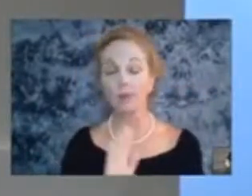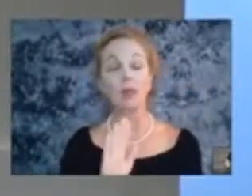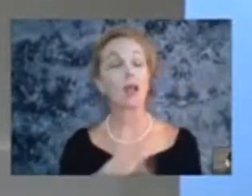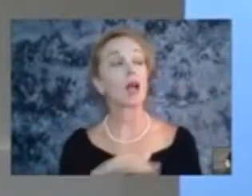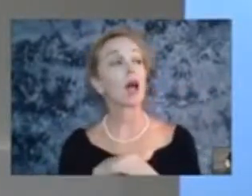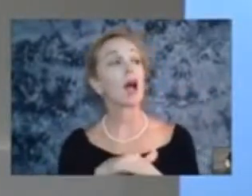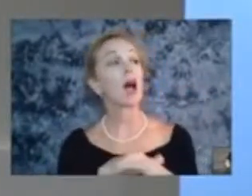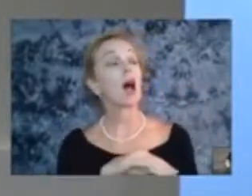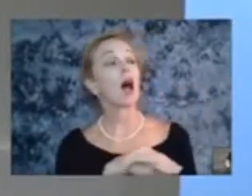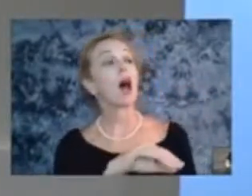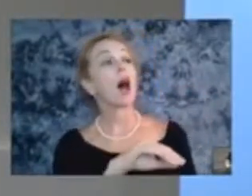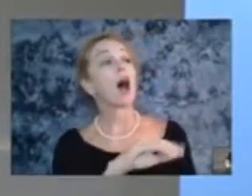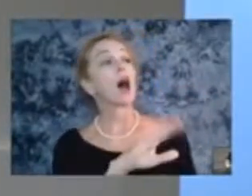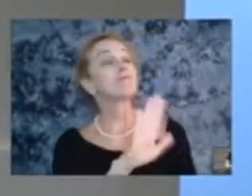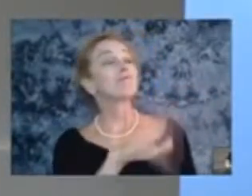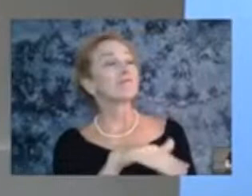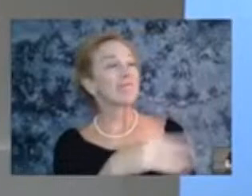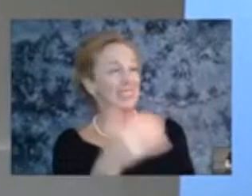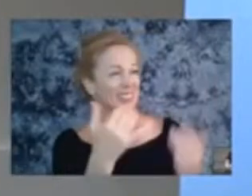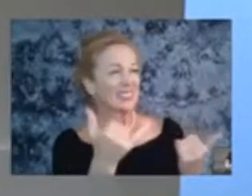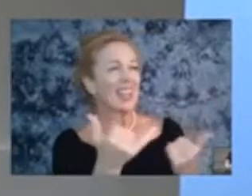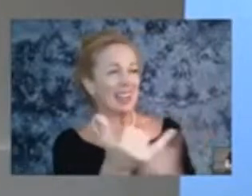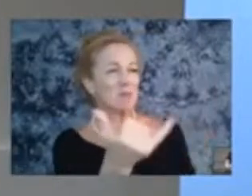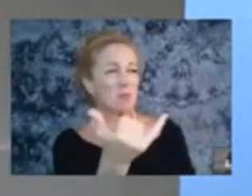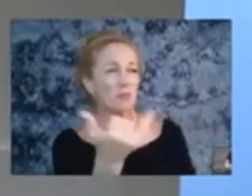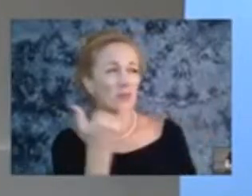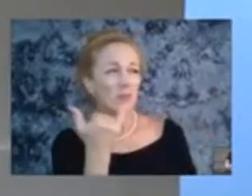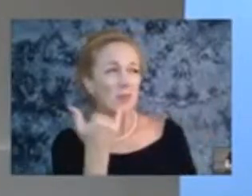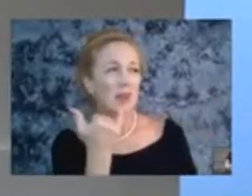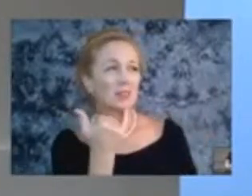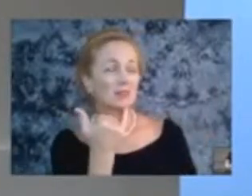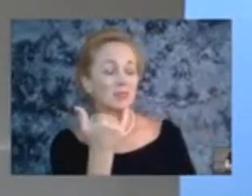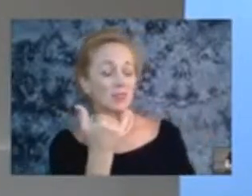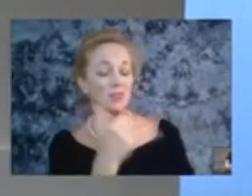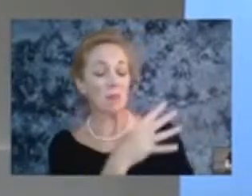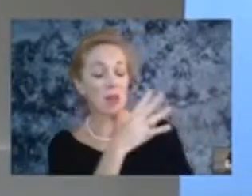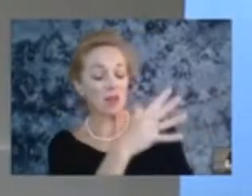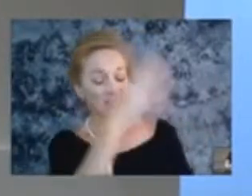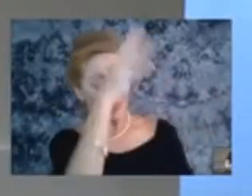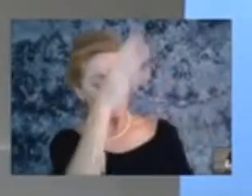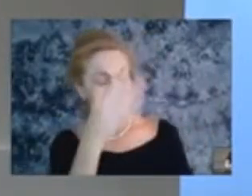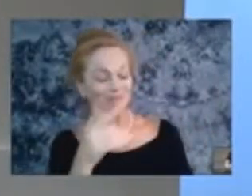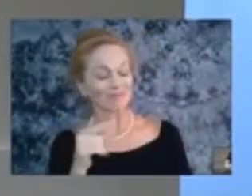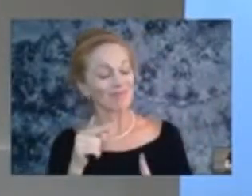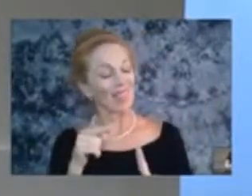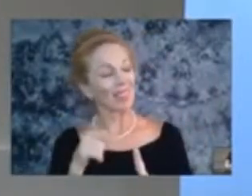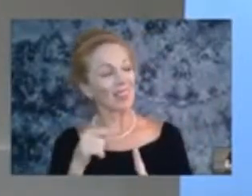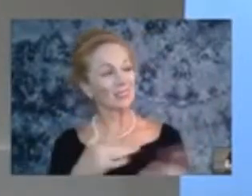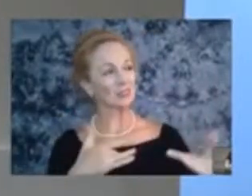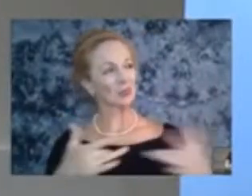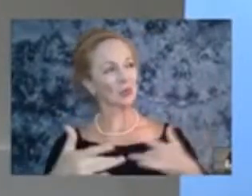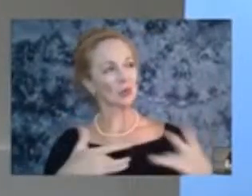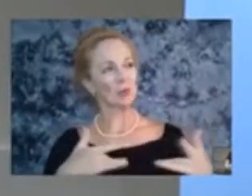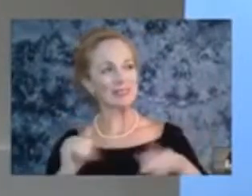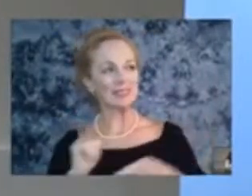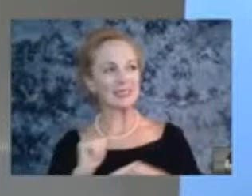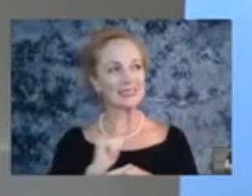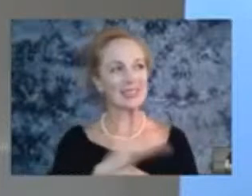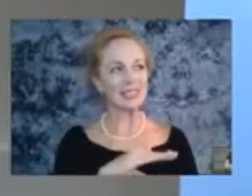parents who are fearful about sending their children to in-person classroom